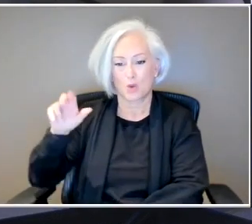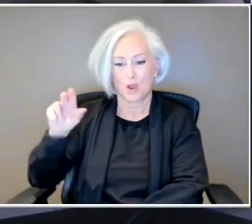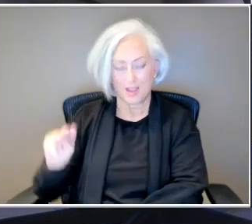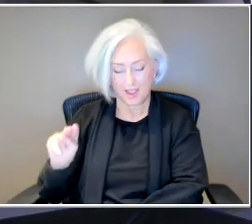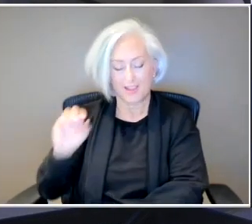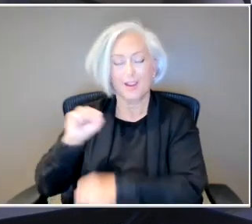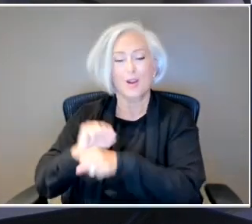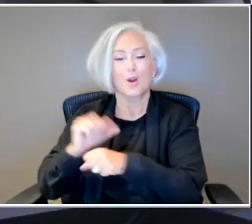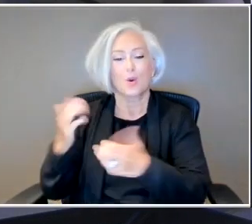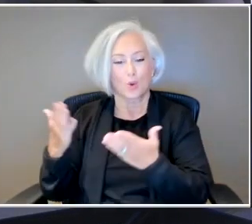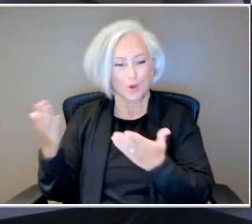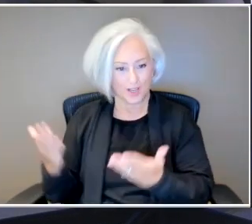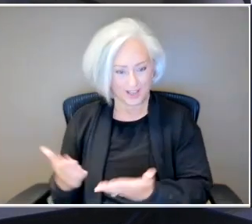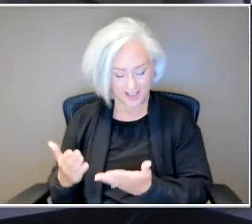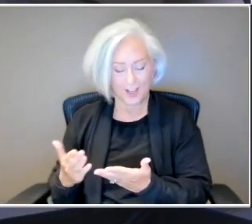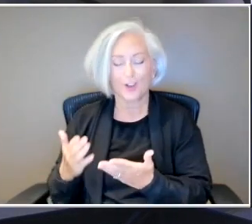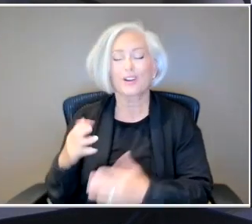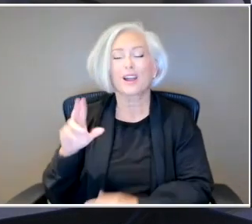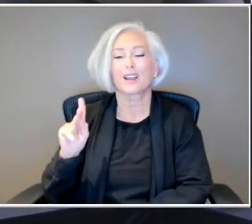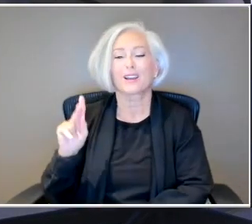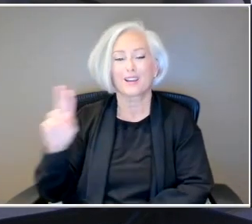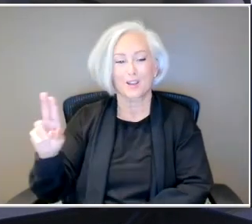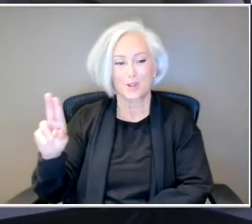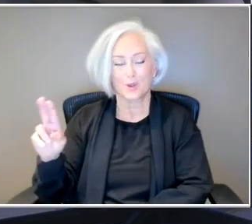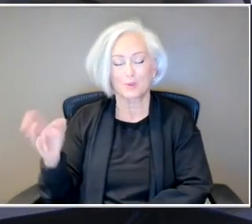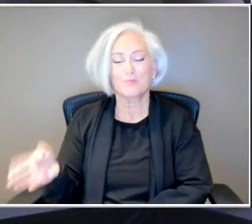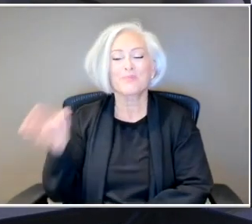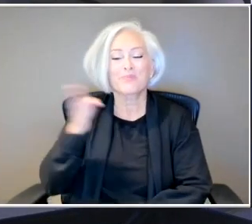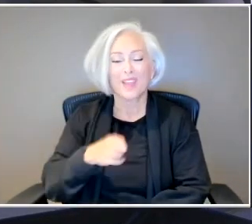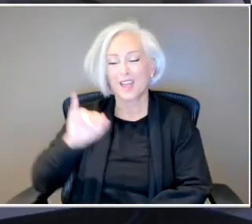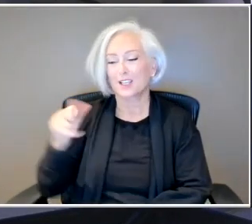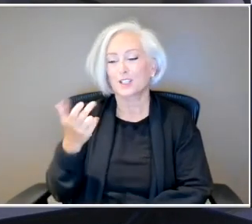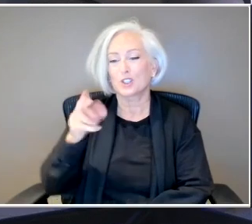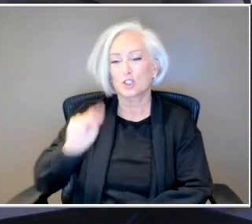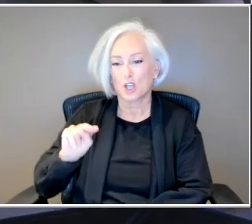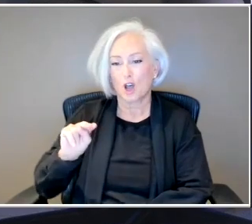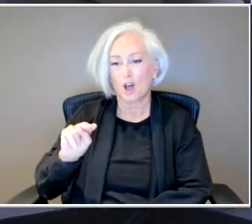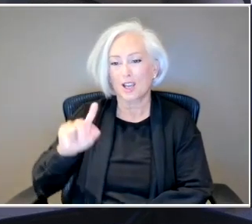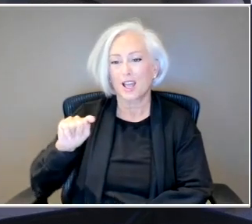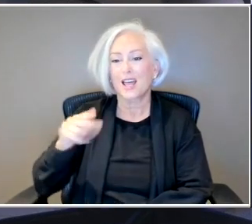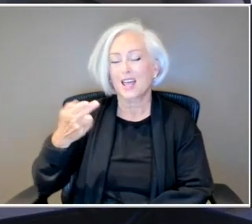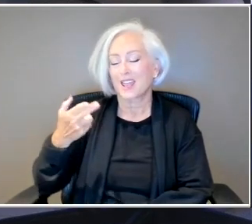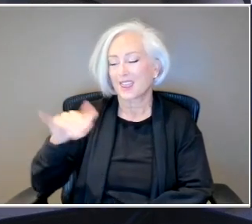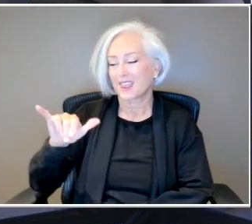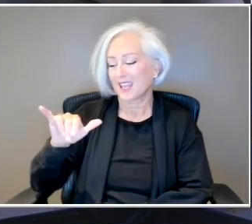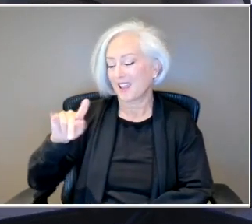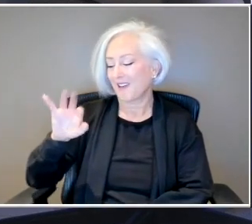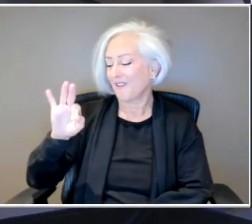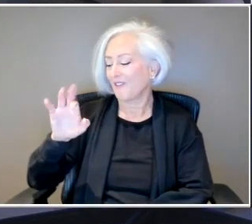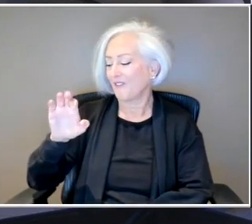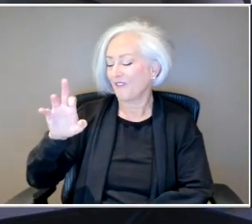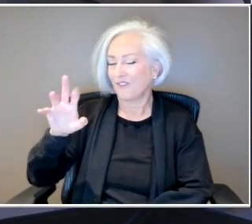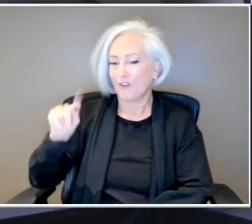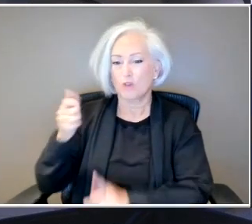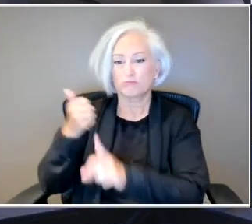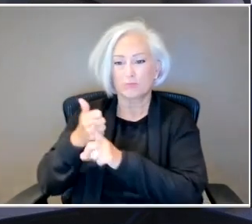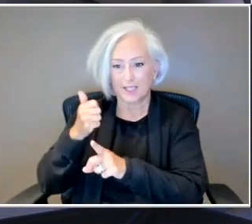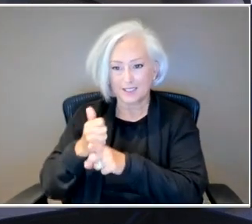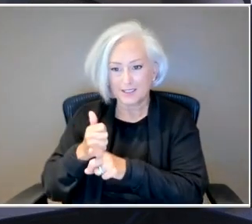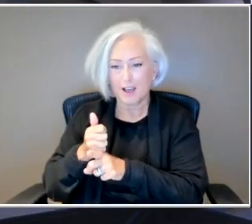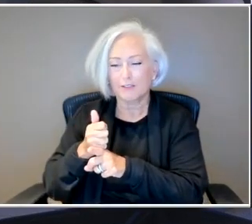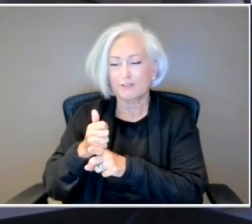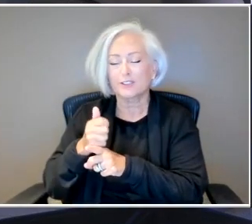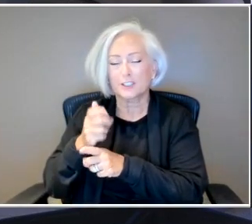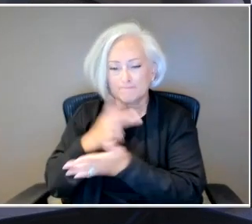research side is Dr. John Tifo, director of the KU Diabetes Institute, and is one of the principal investigators leading